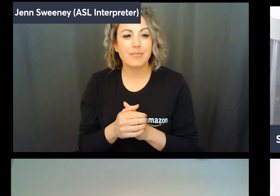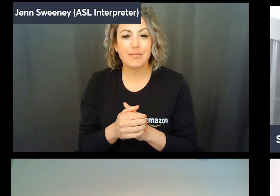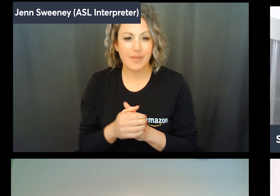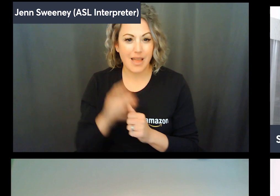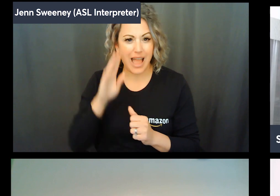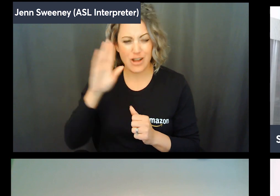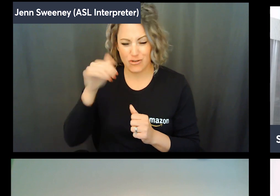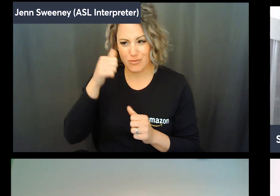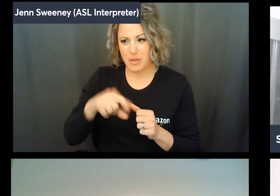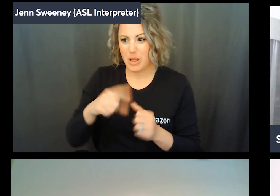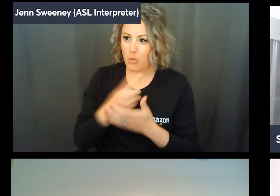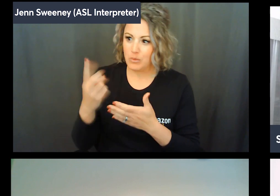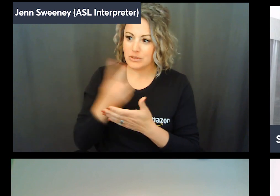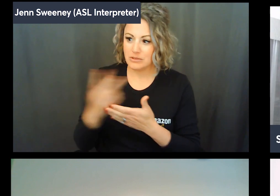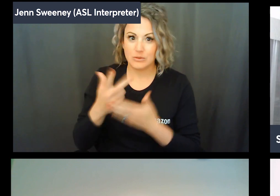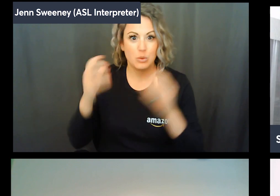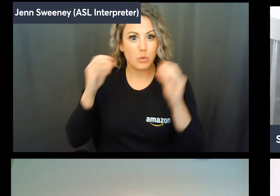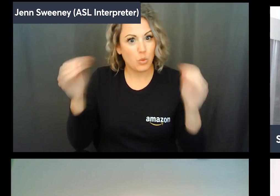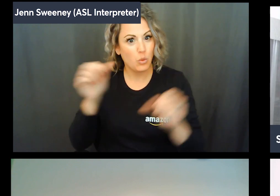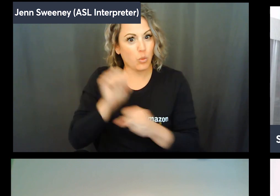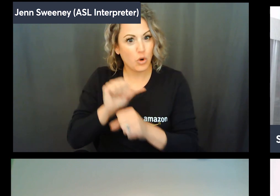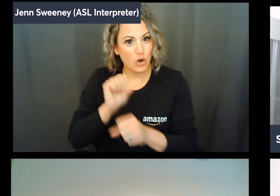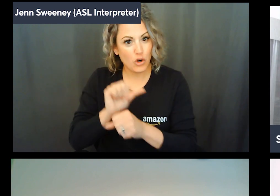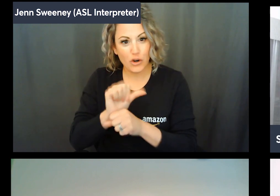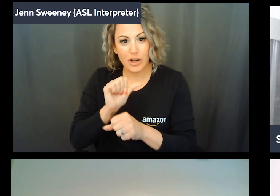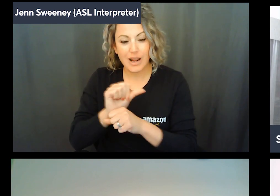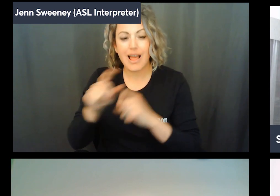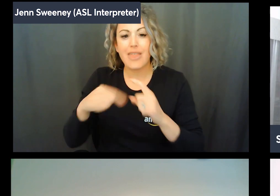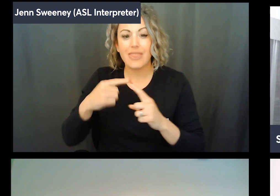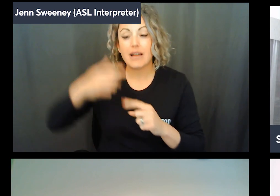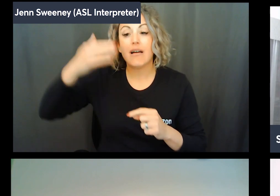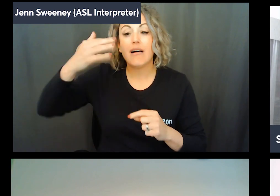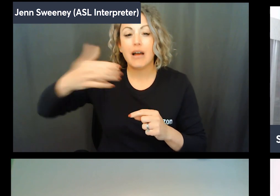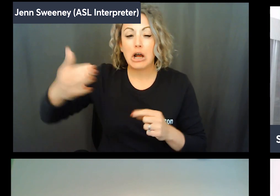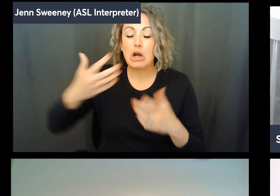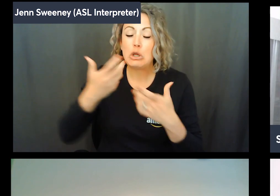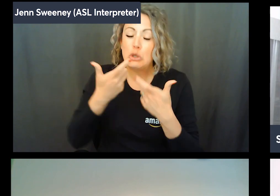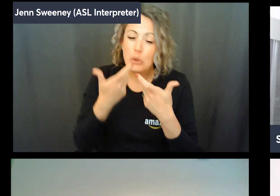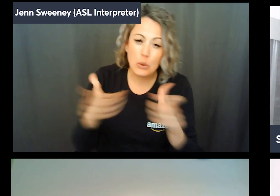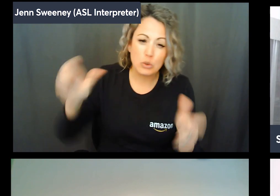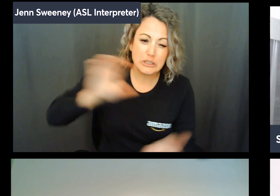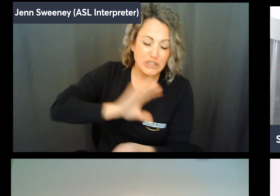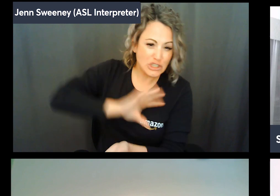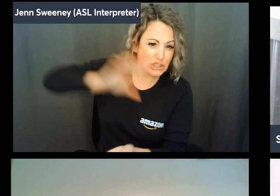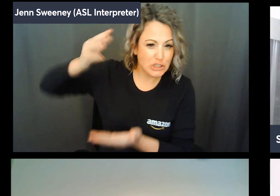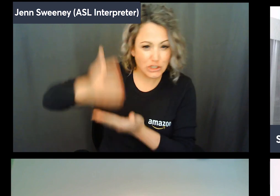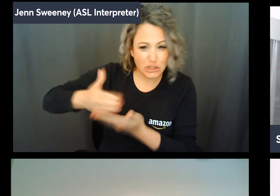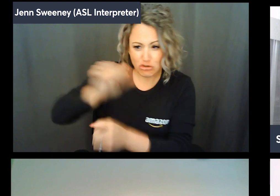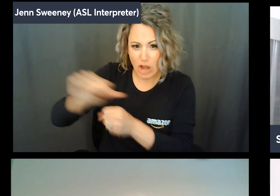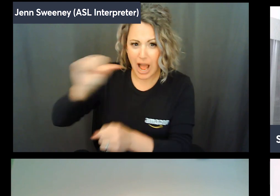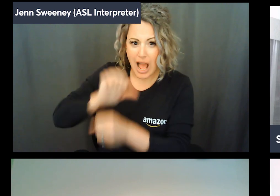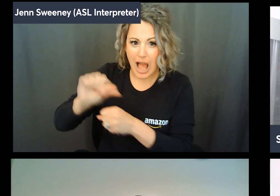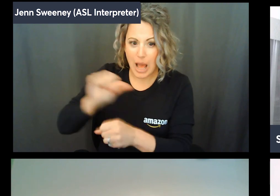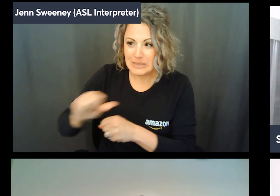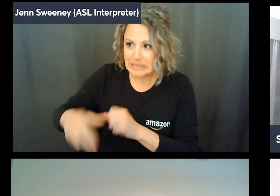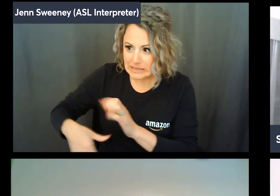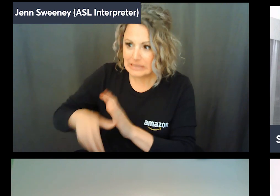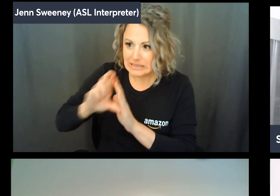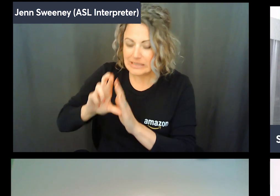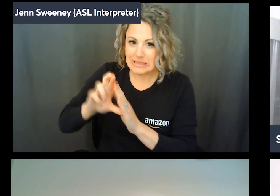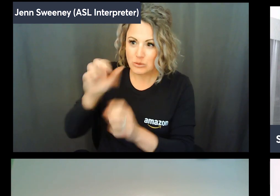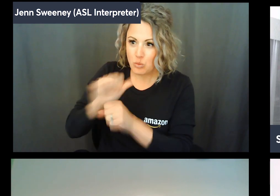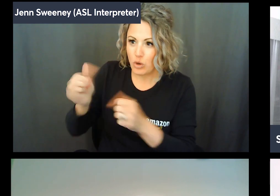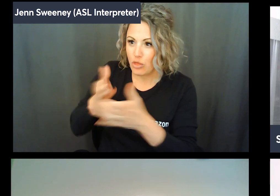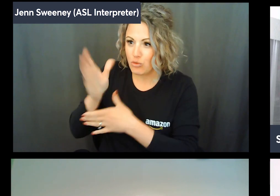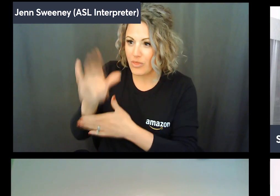could go weeks without any work to do, but then periodically a huge batch of jobs will arrive that I need to get through.